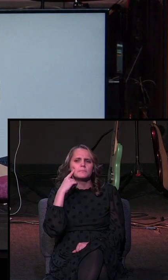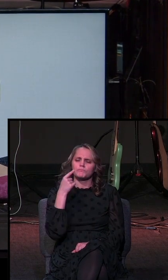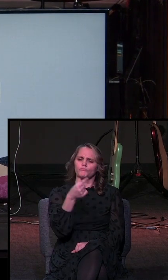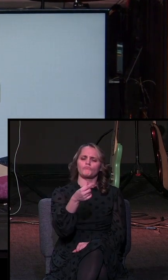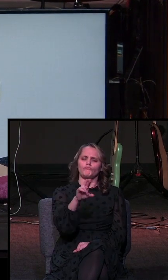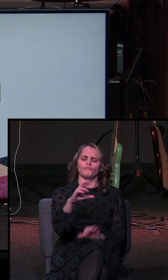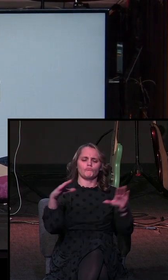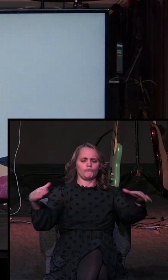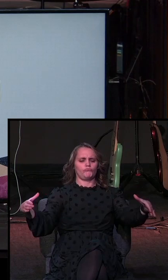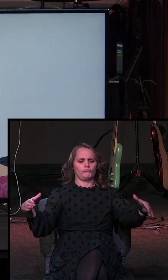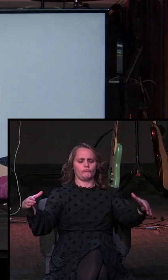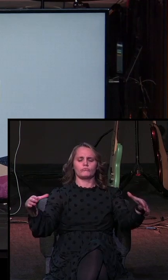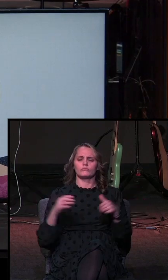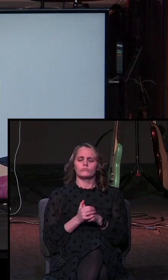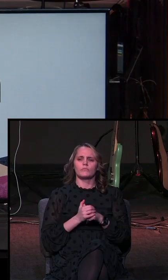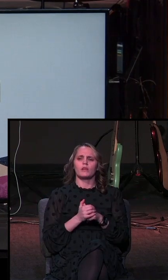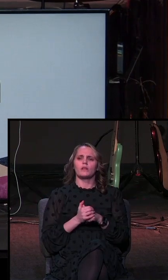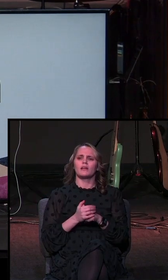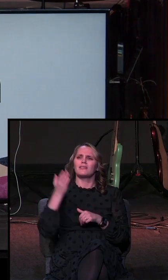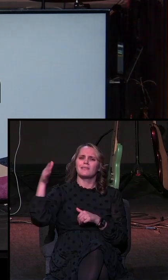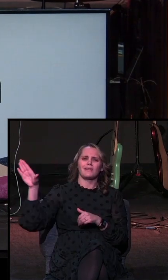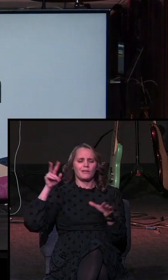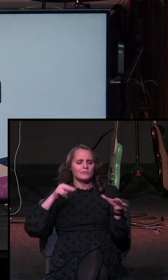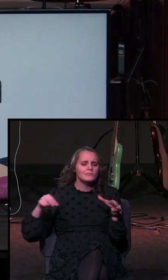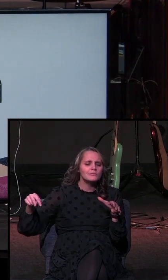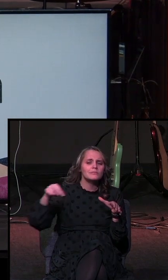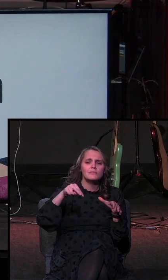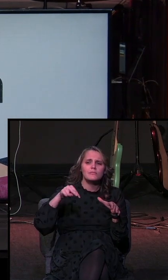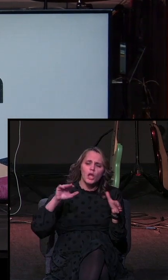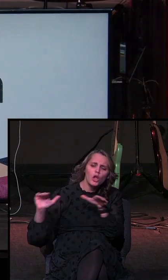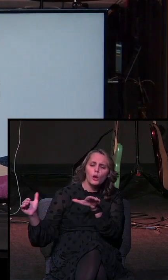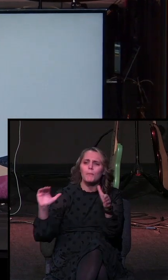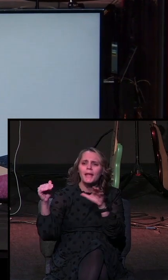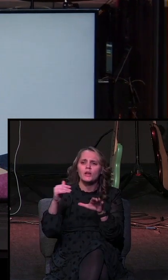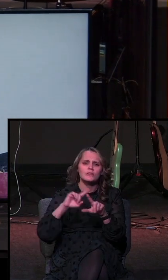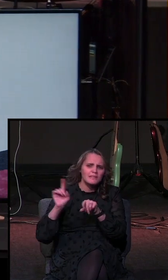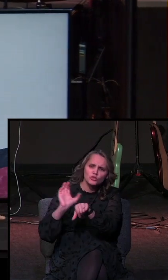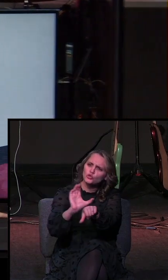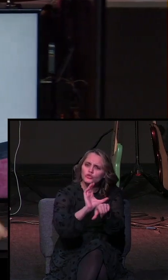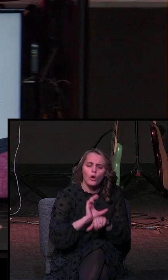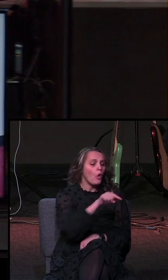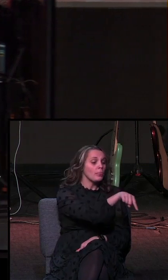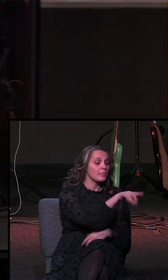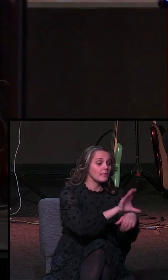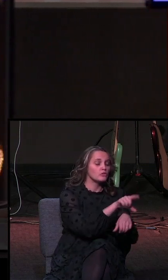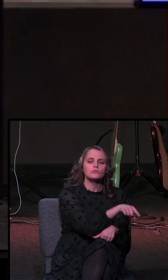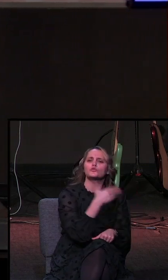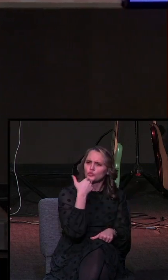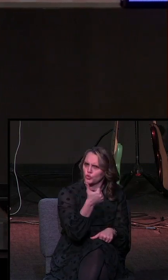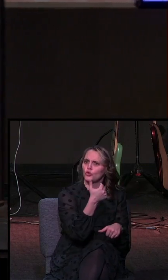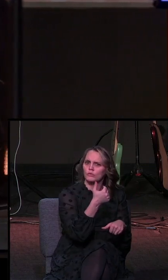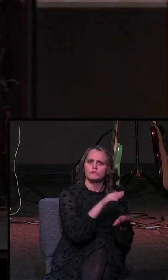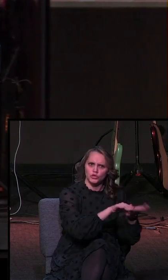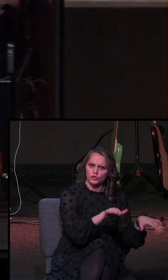Rapids area, God doesn't just look at our city and compare the different churches. Well, this church over here, they've got a great kids program. It's way better than the other. This